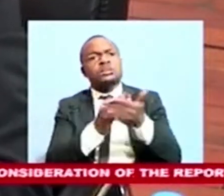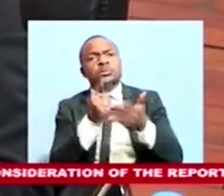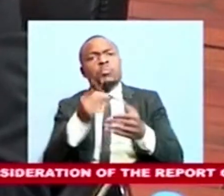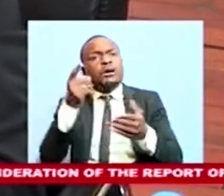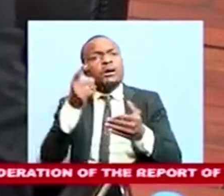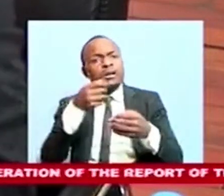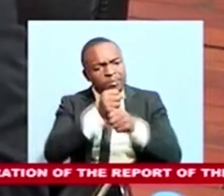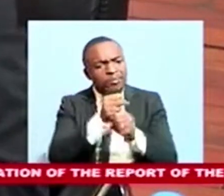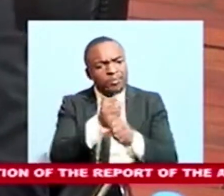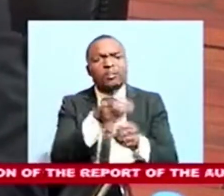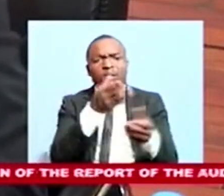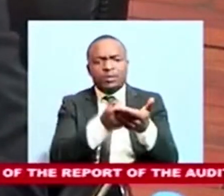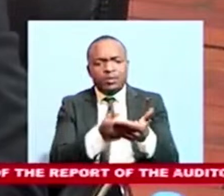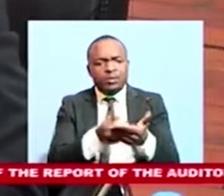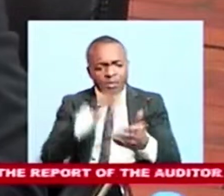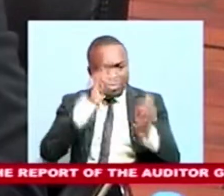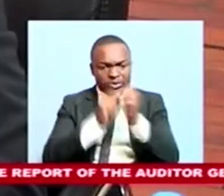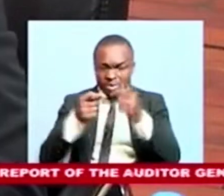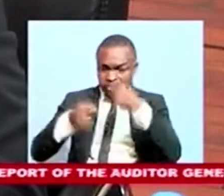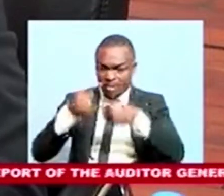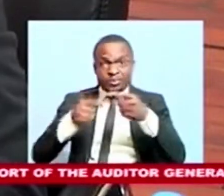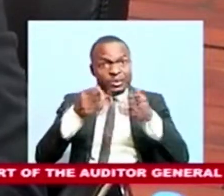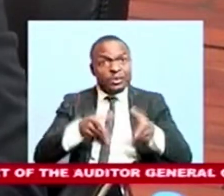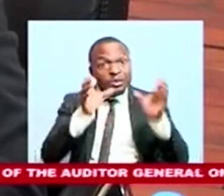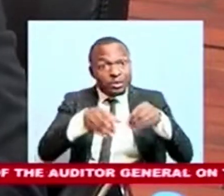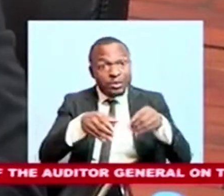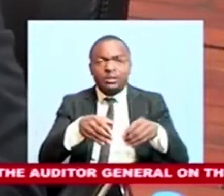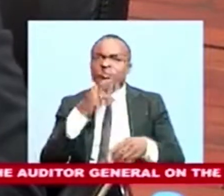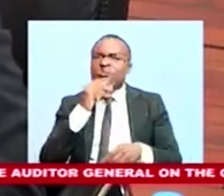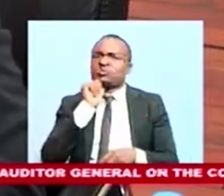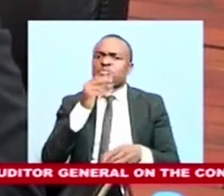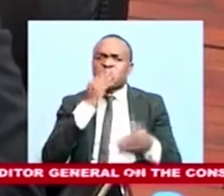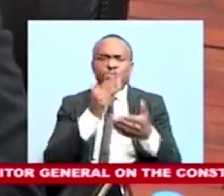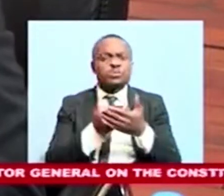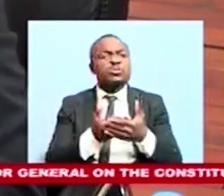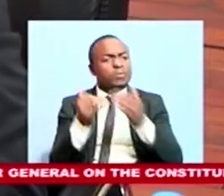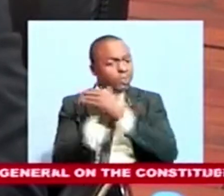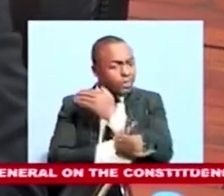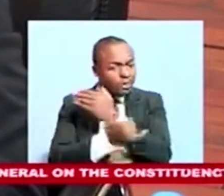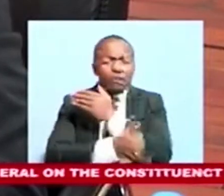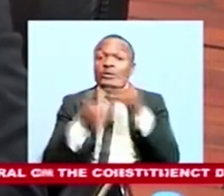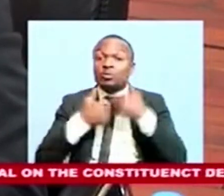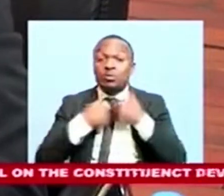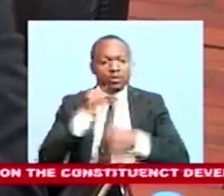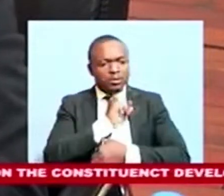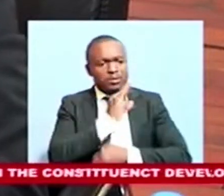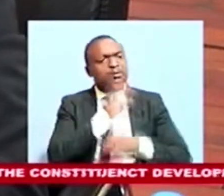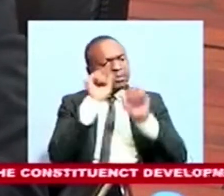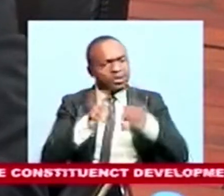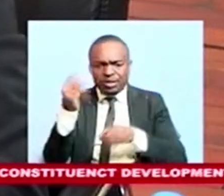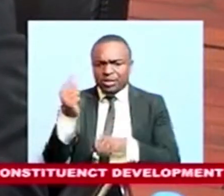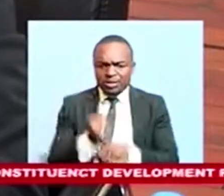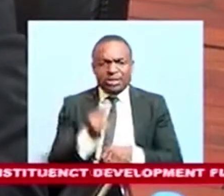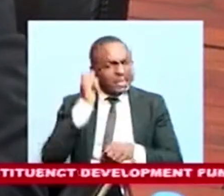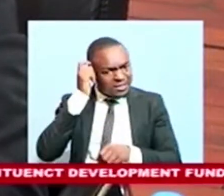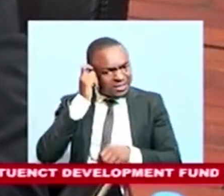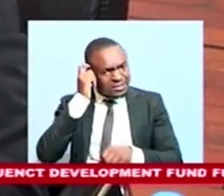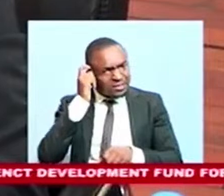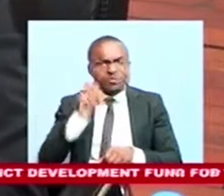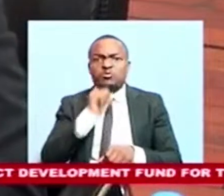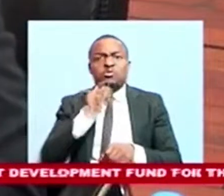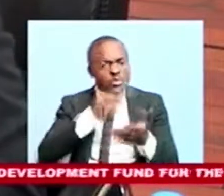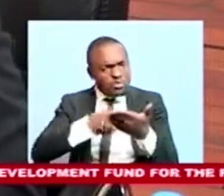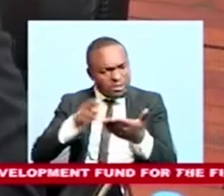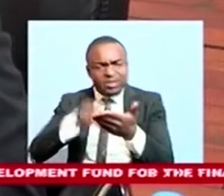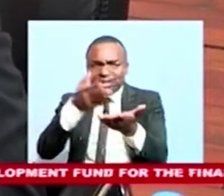the purpose of appearing in this committee. Chair, it's not fair to this country to have officers who can come and think that we don't read